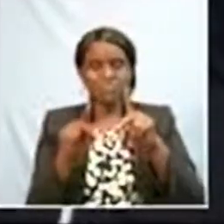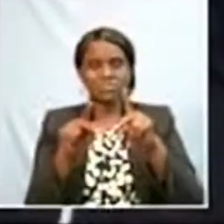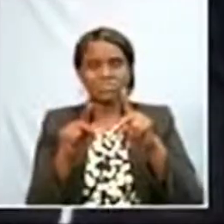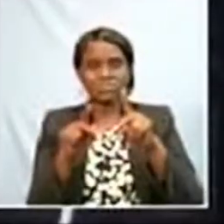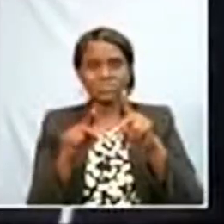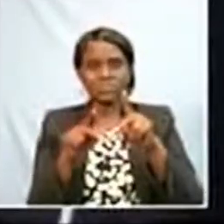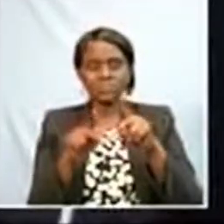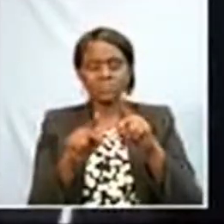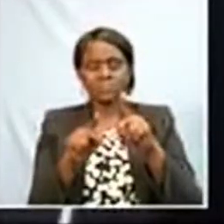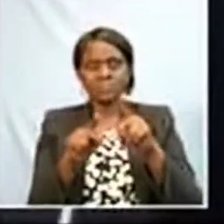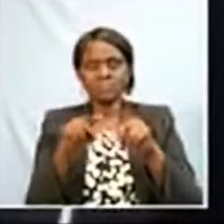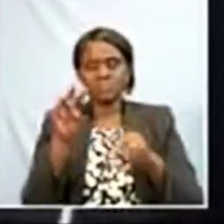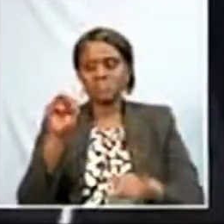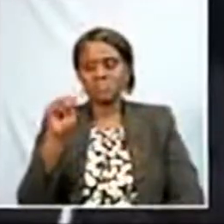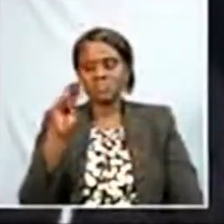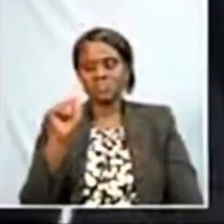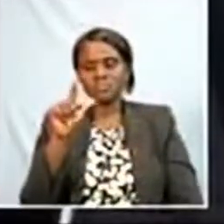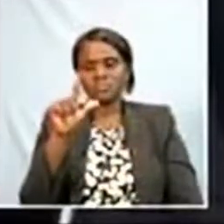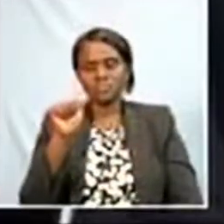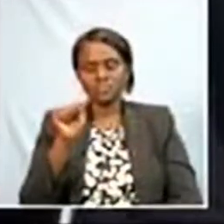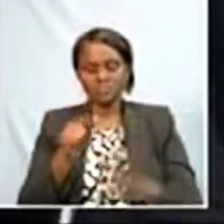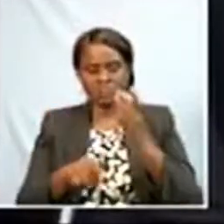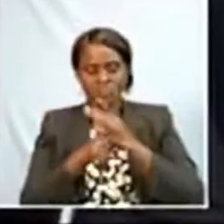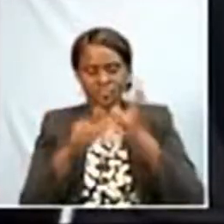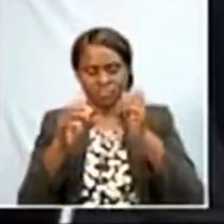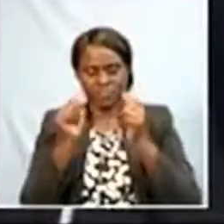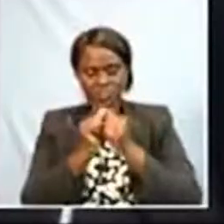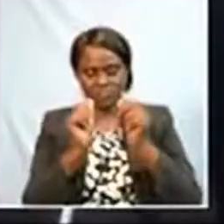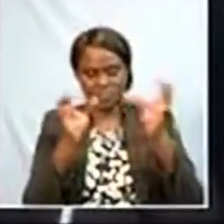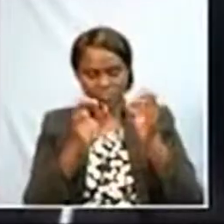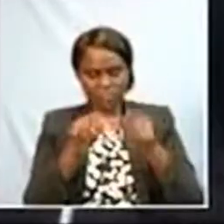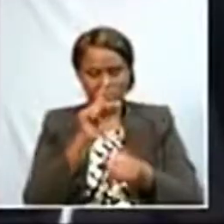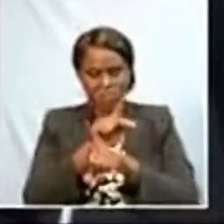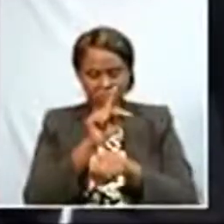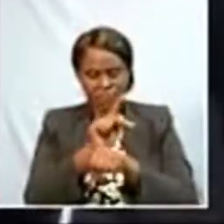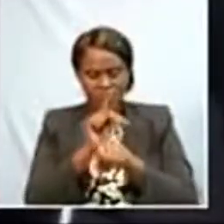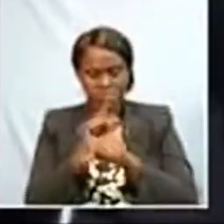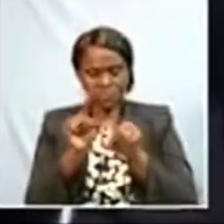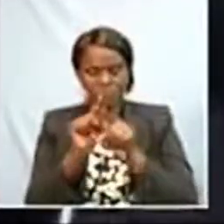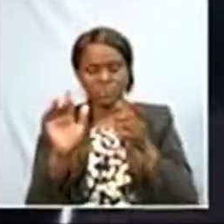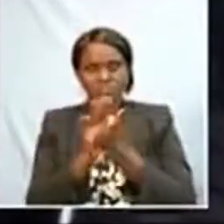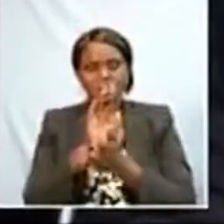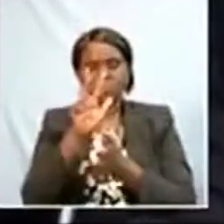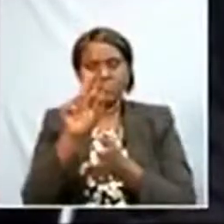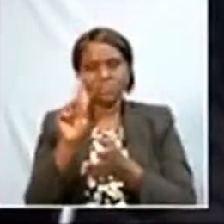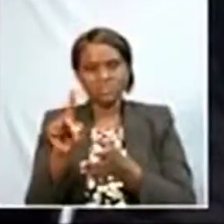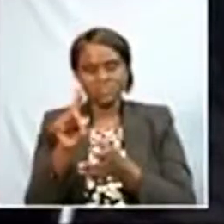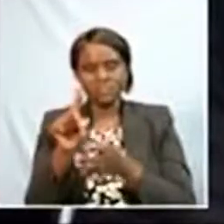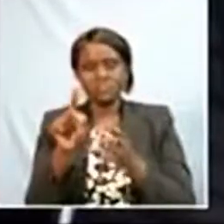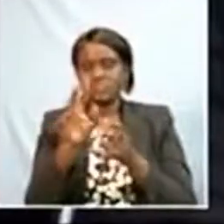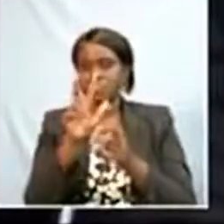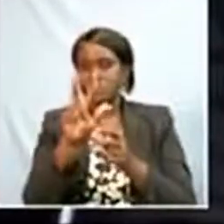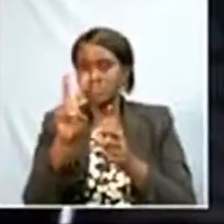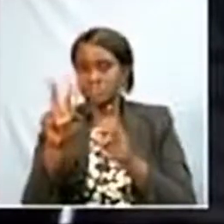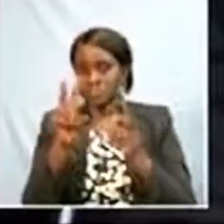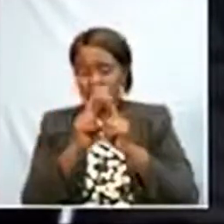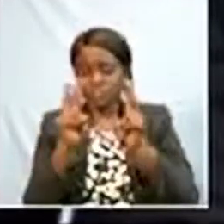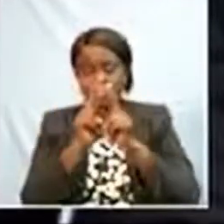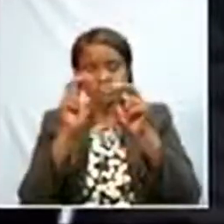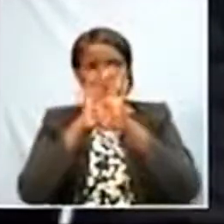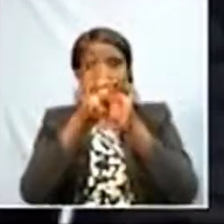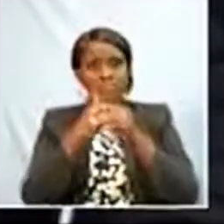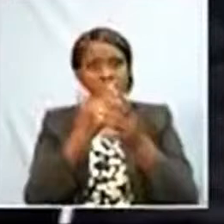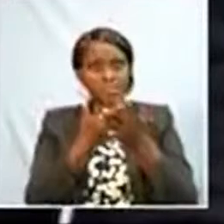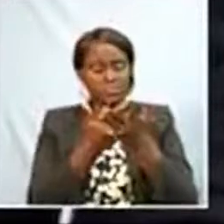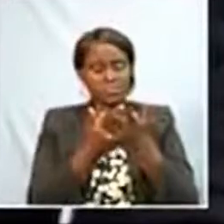MBALA Town Council on community projects in page 32, is very clear.